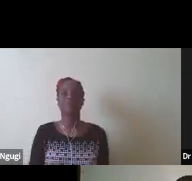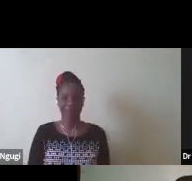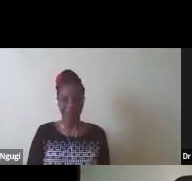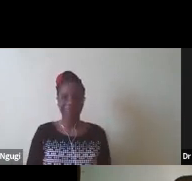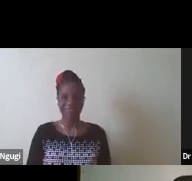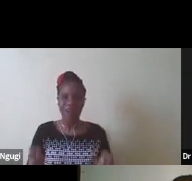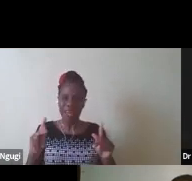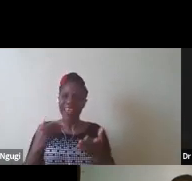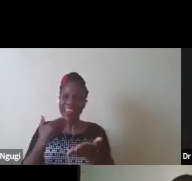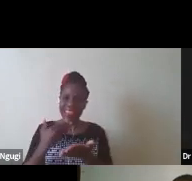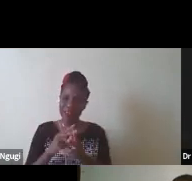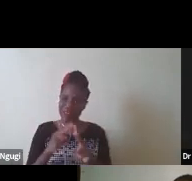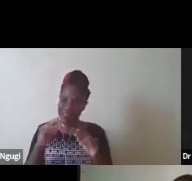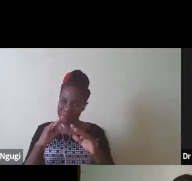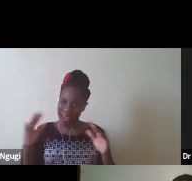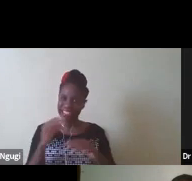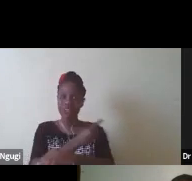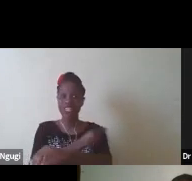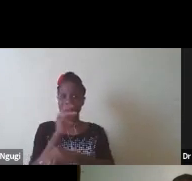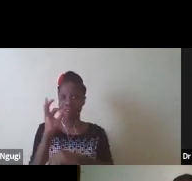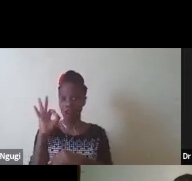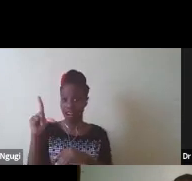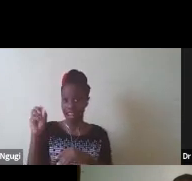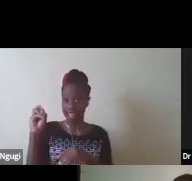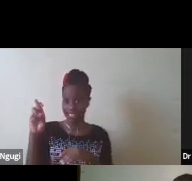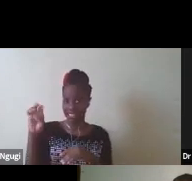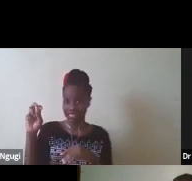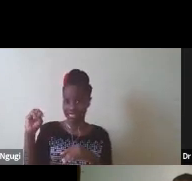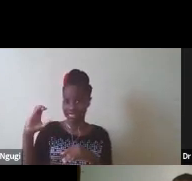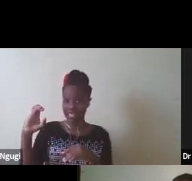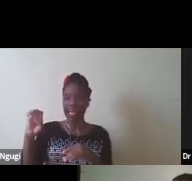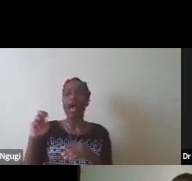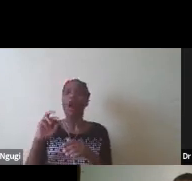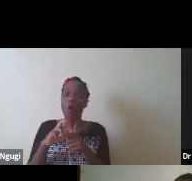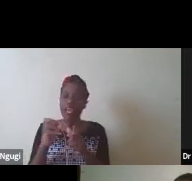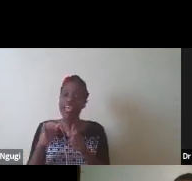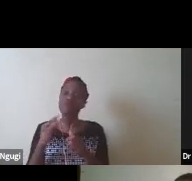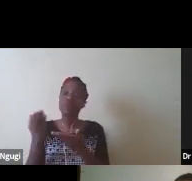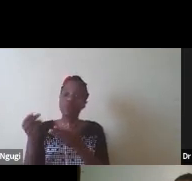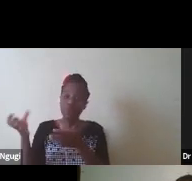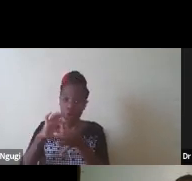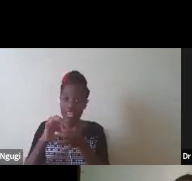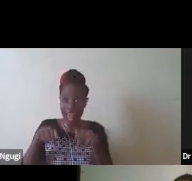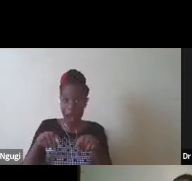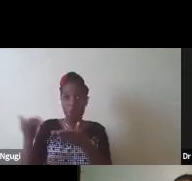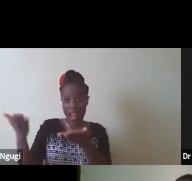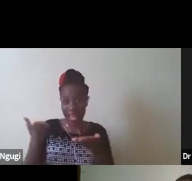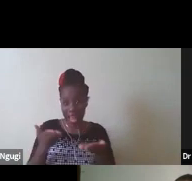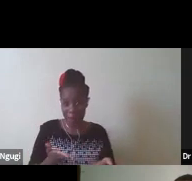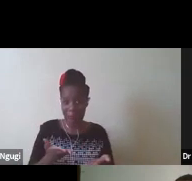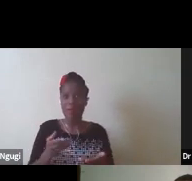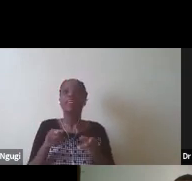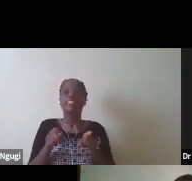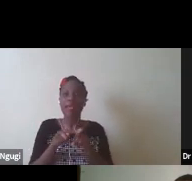you very much, Dr. Florence. I just have a question for you and for those who joined us at Santeni Sana. Thank you very much for joining us. Remember, you can still ask